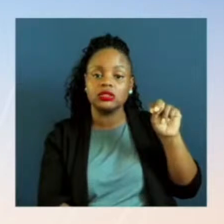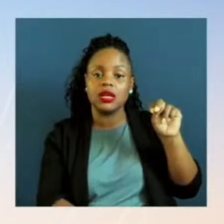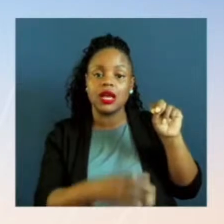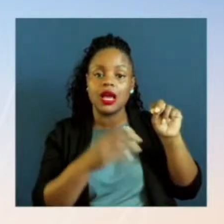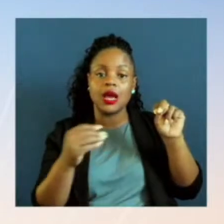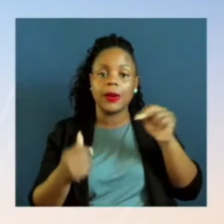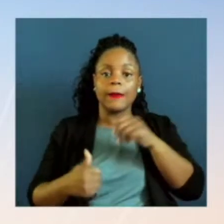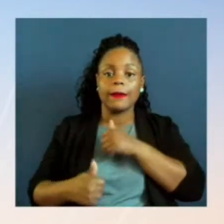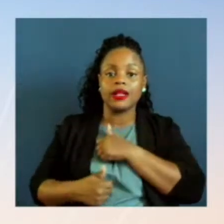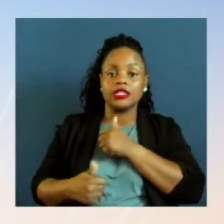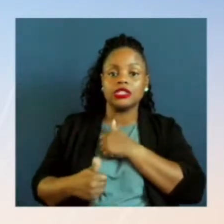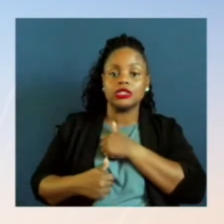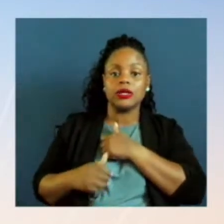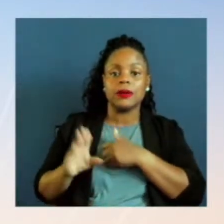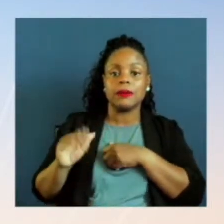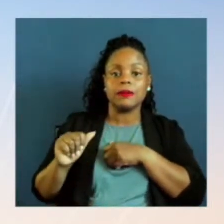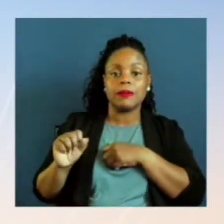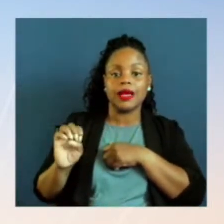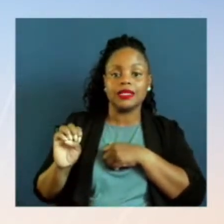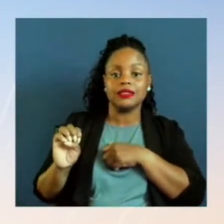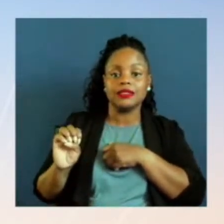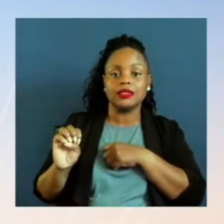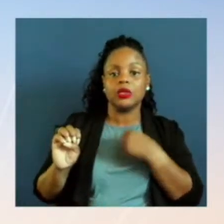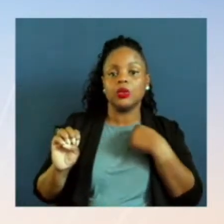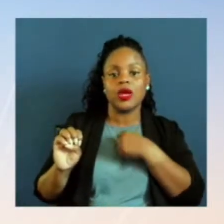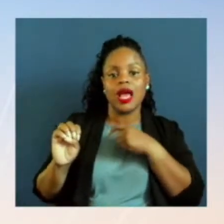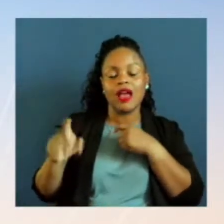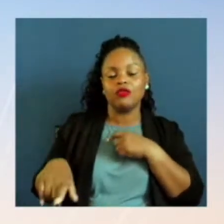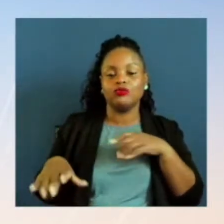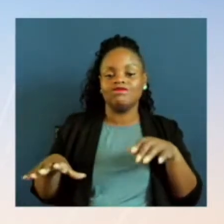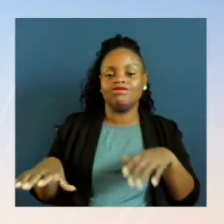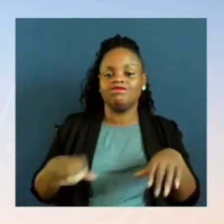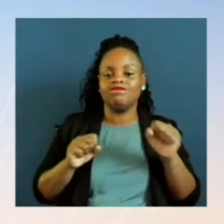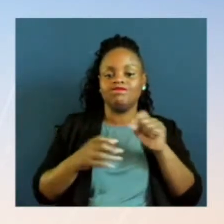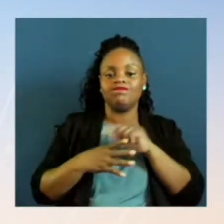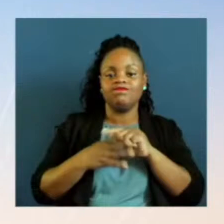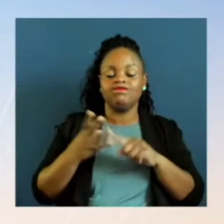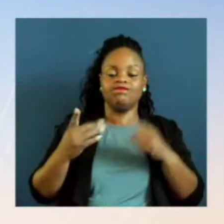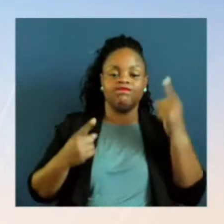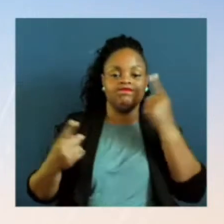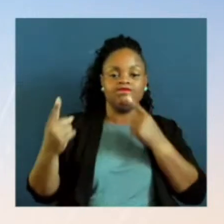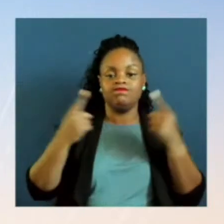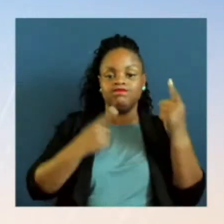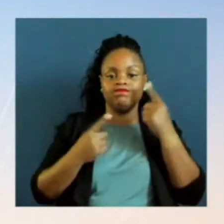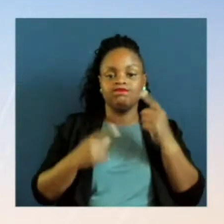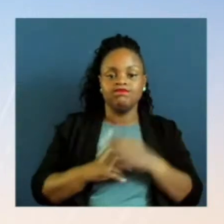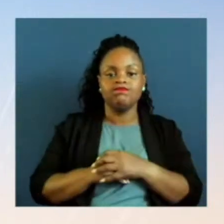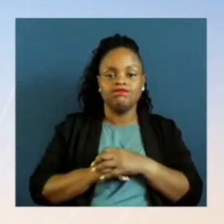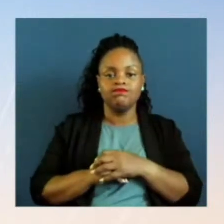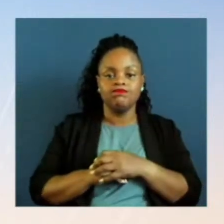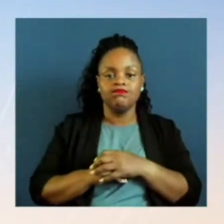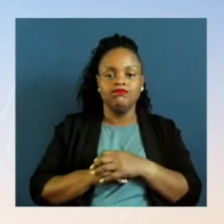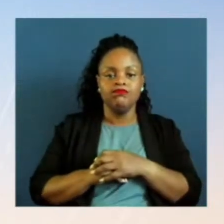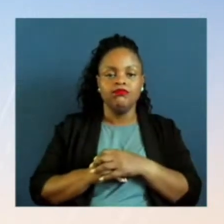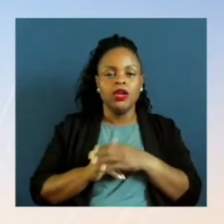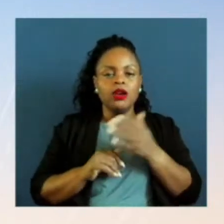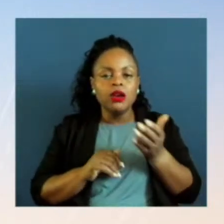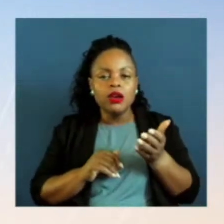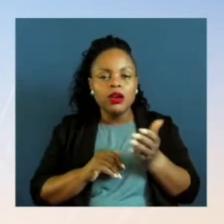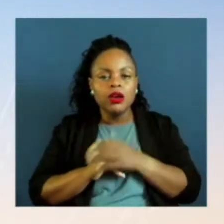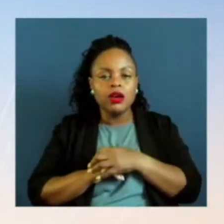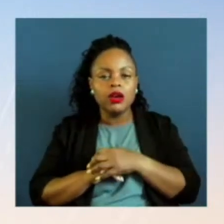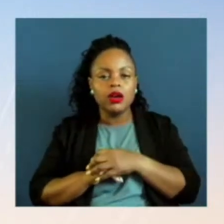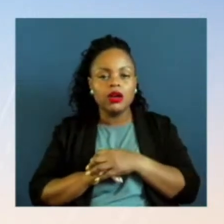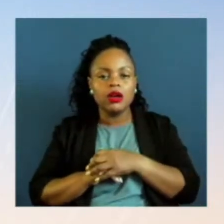we take into account. Go ahead. Just a few here. Most of the Texas-related questions have been